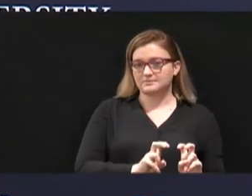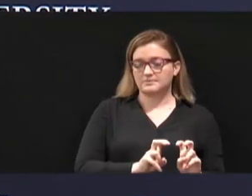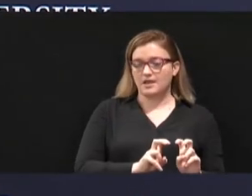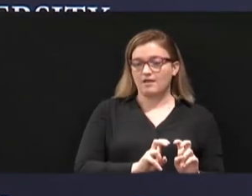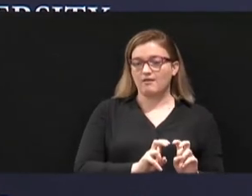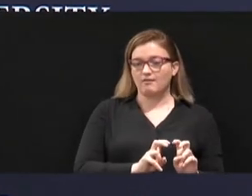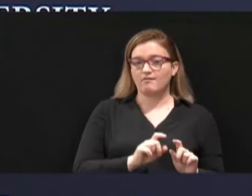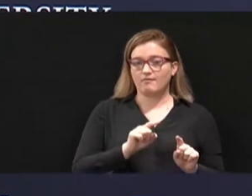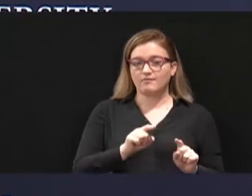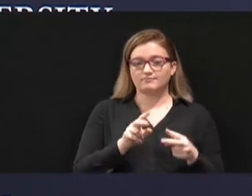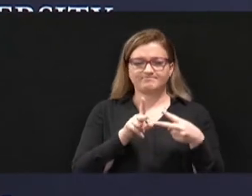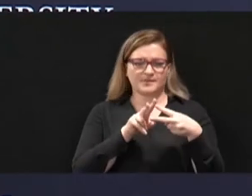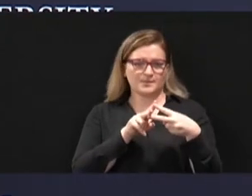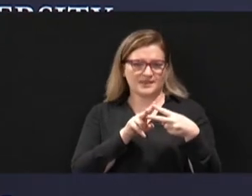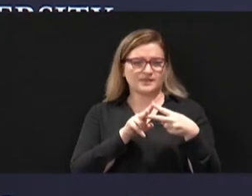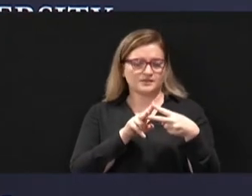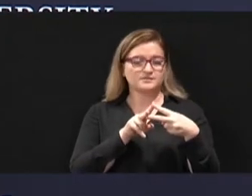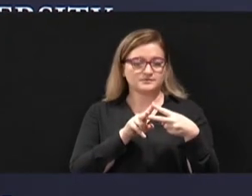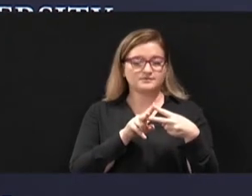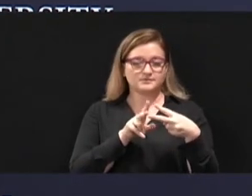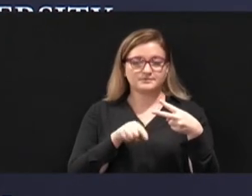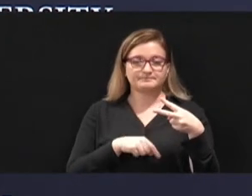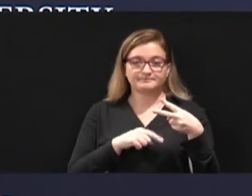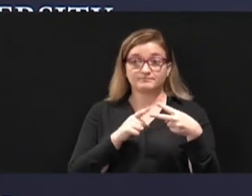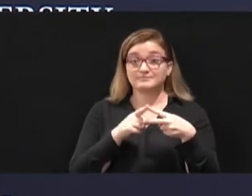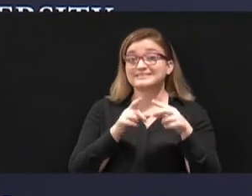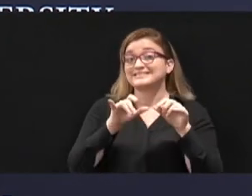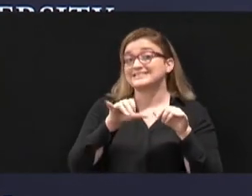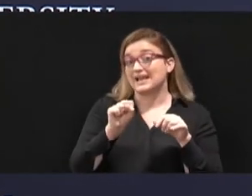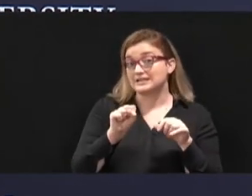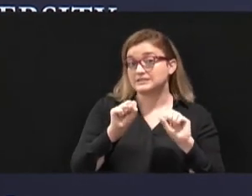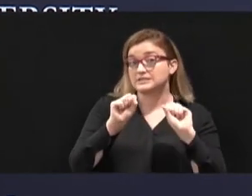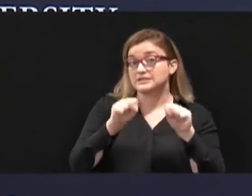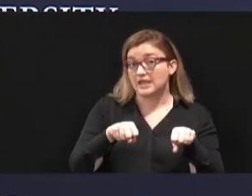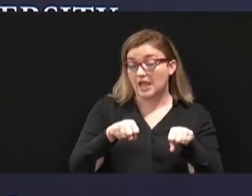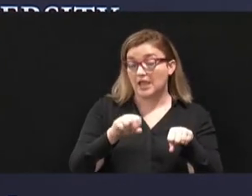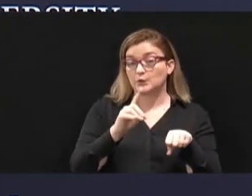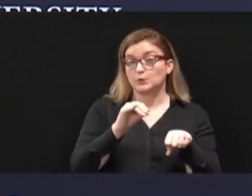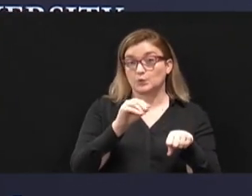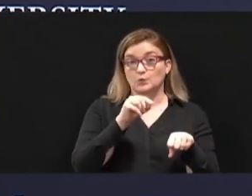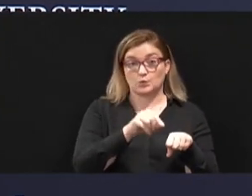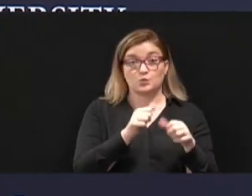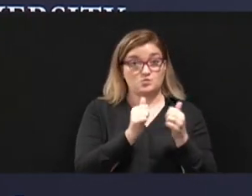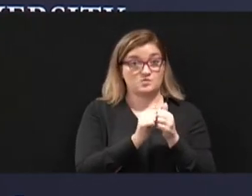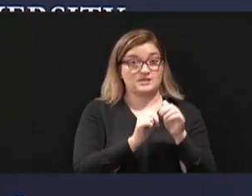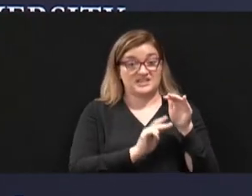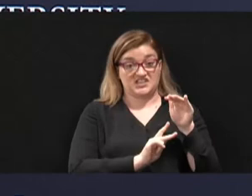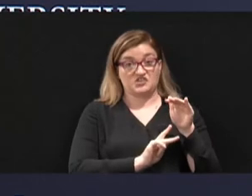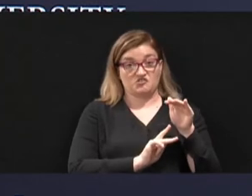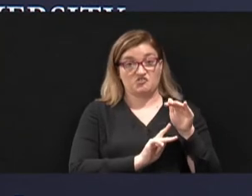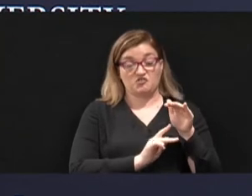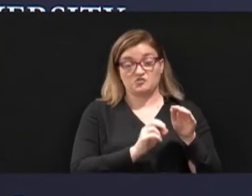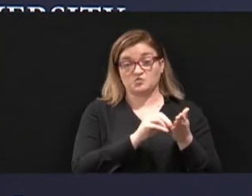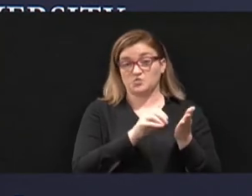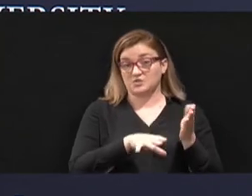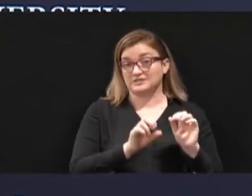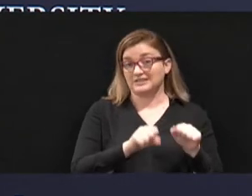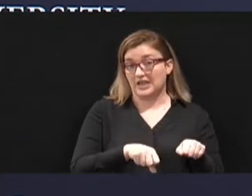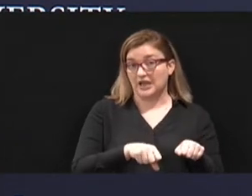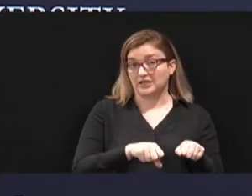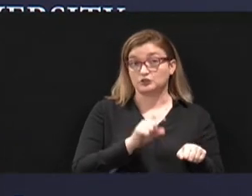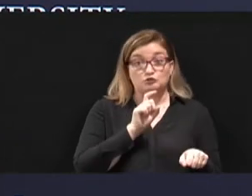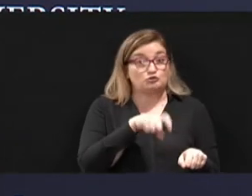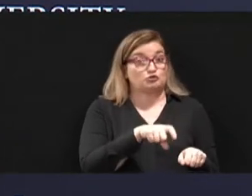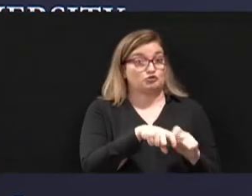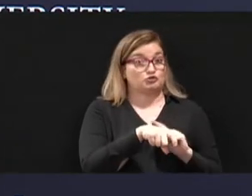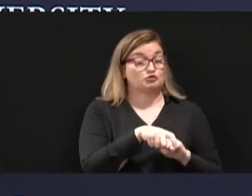A couple of things that we went over. Yes, you do. You can do this. You should do this with kindergartners. Somebody said that